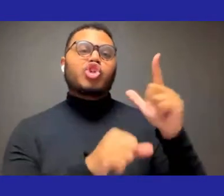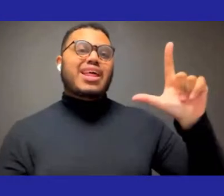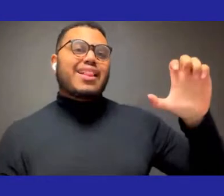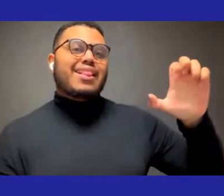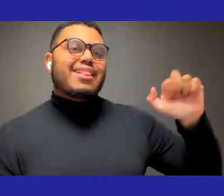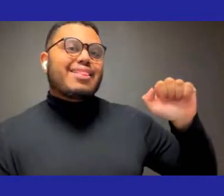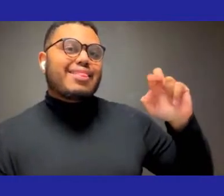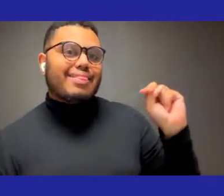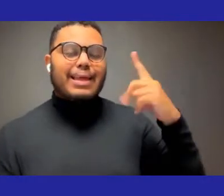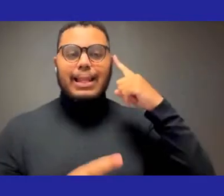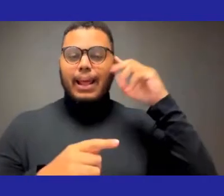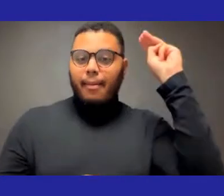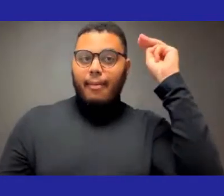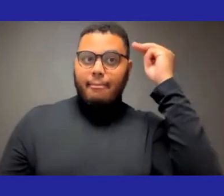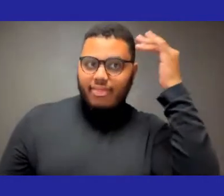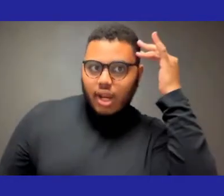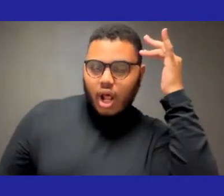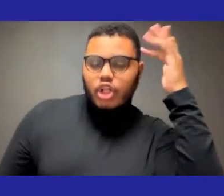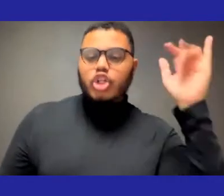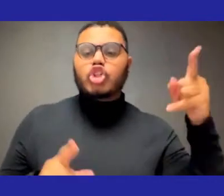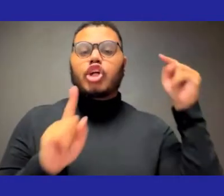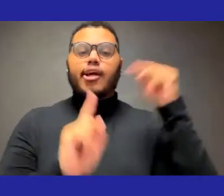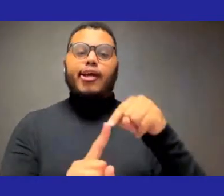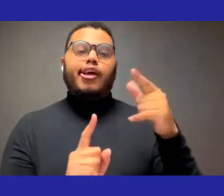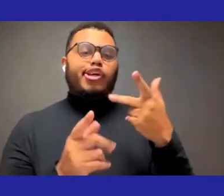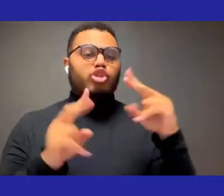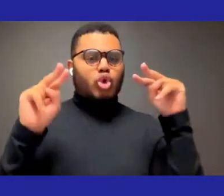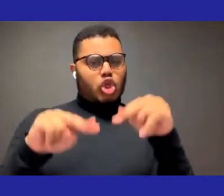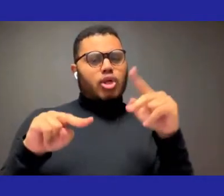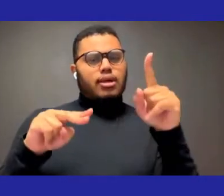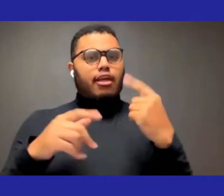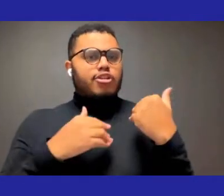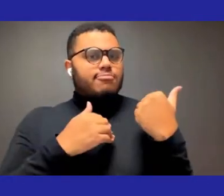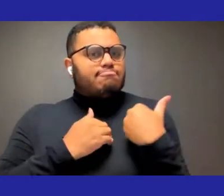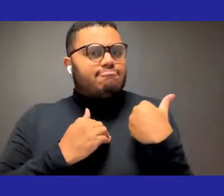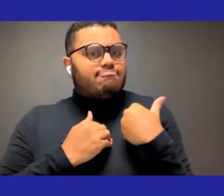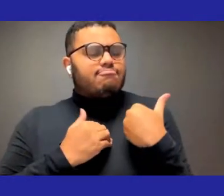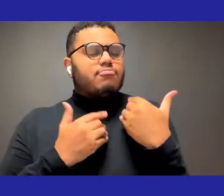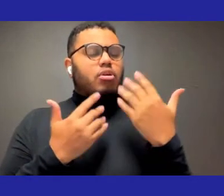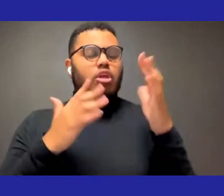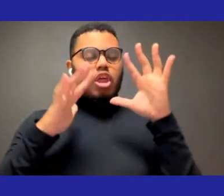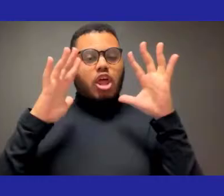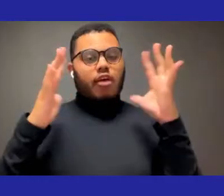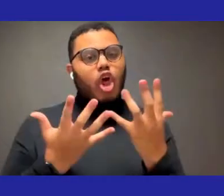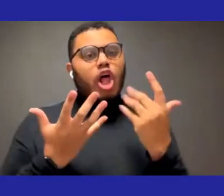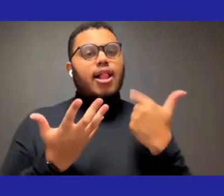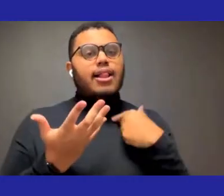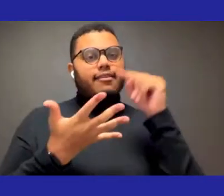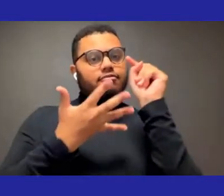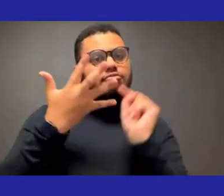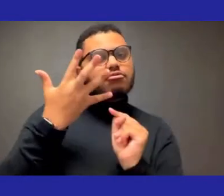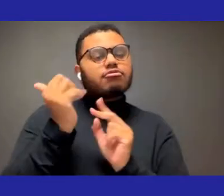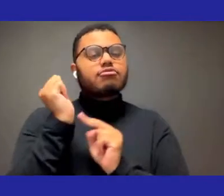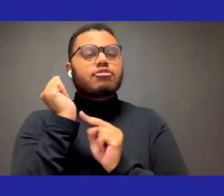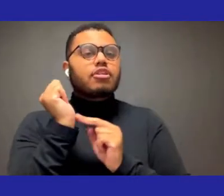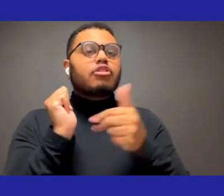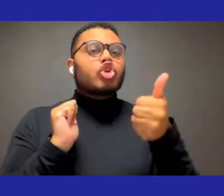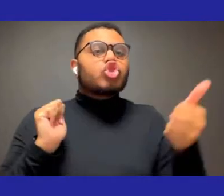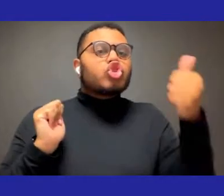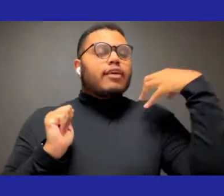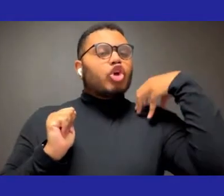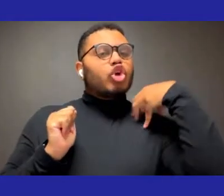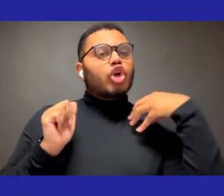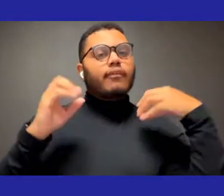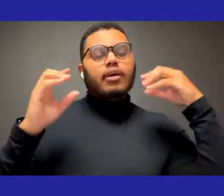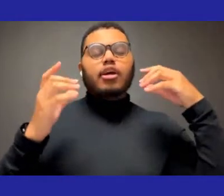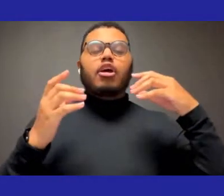which is the ability to look at the responsibilities of all aspects within nursing. So the chief nursing officer, the directors of